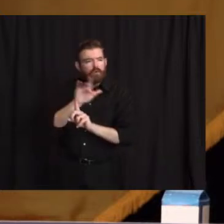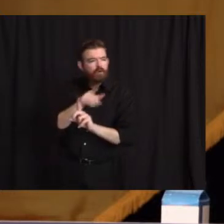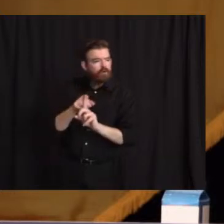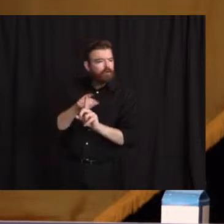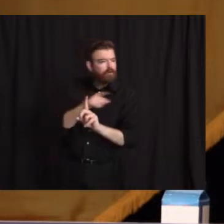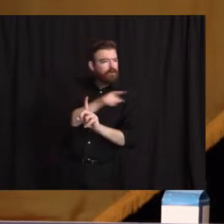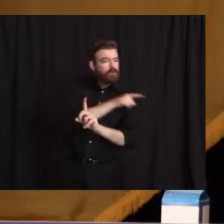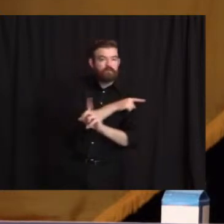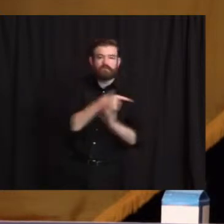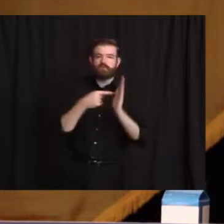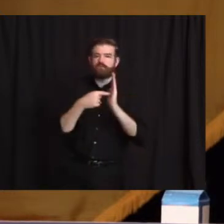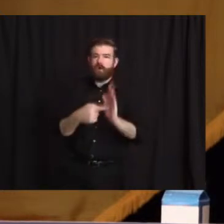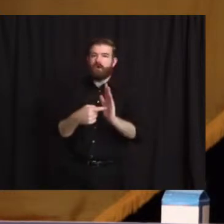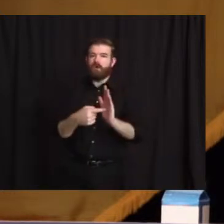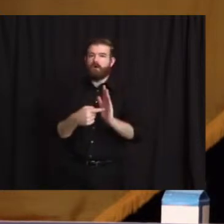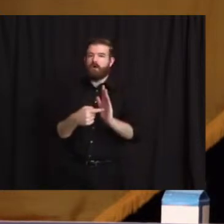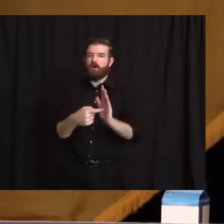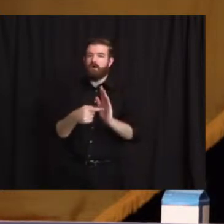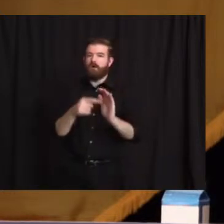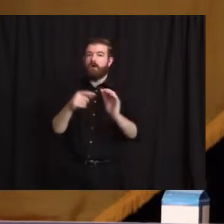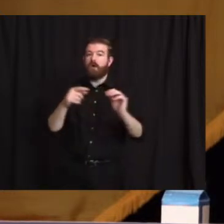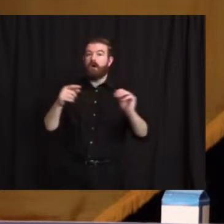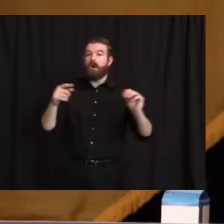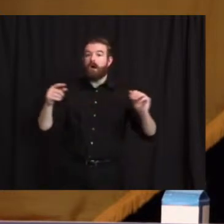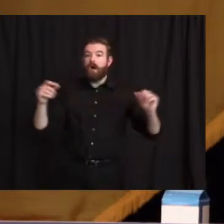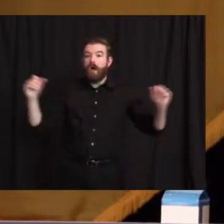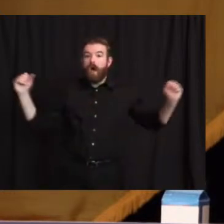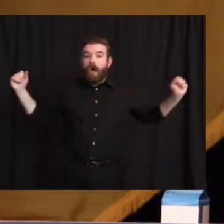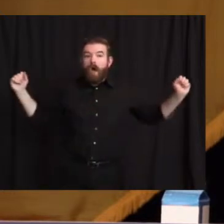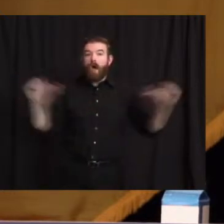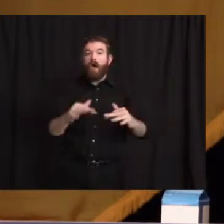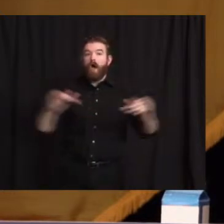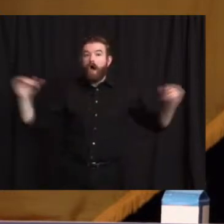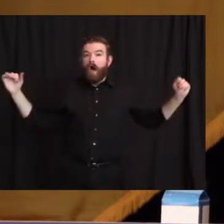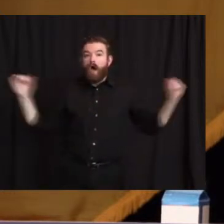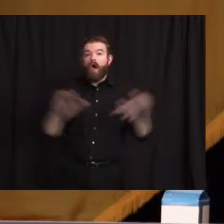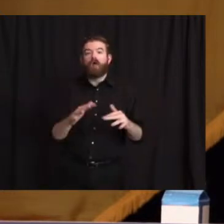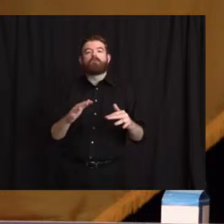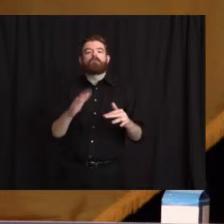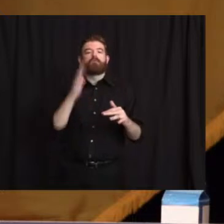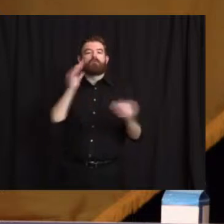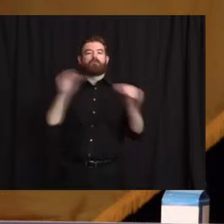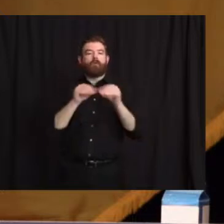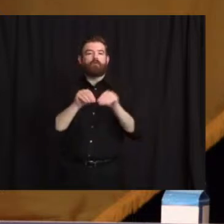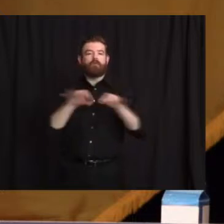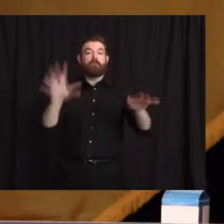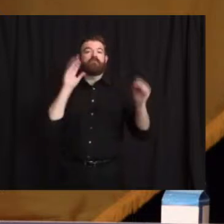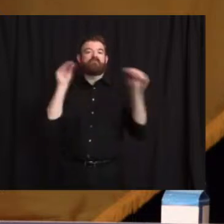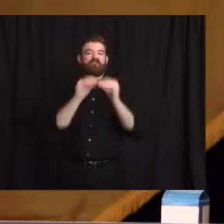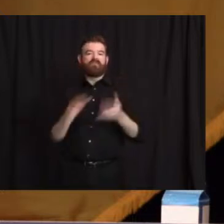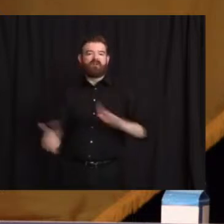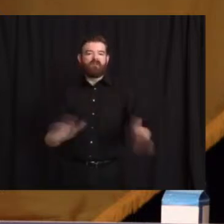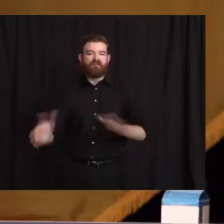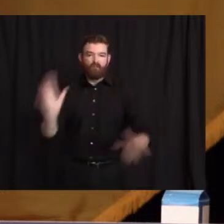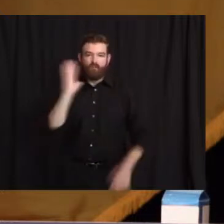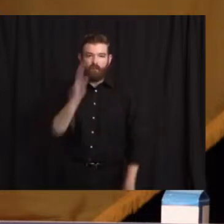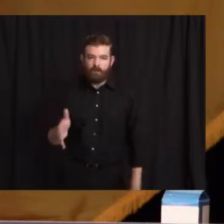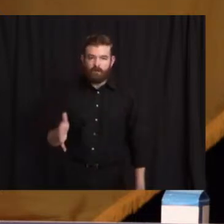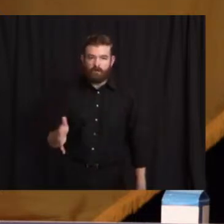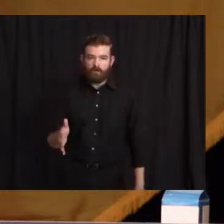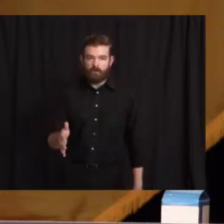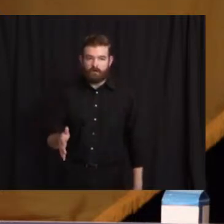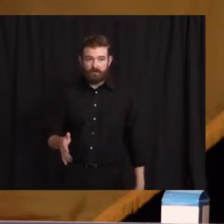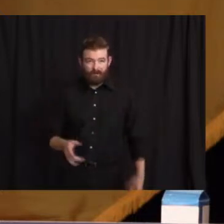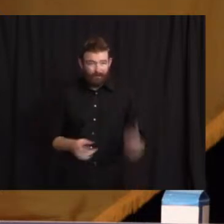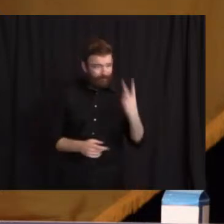confirmed, including 1 death in the community. So, from just 2 individuals spreading